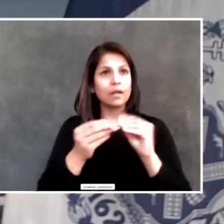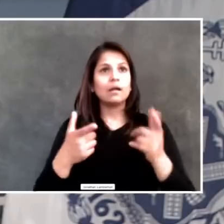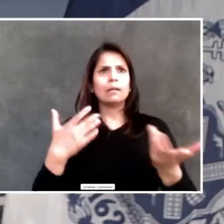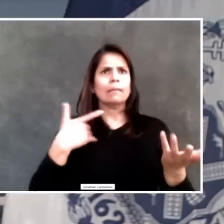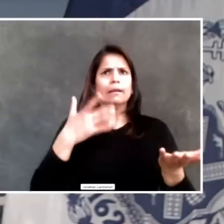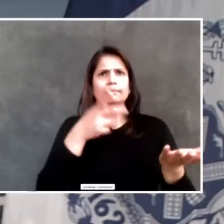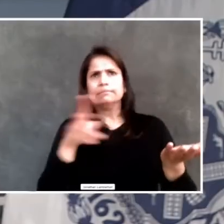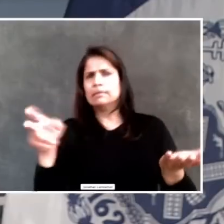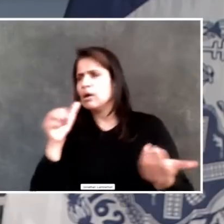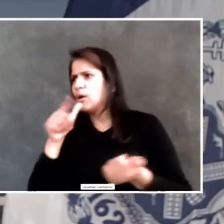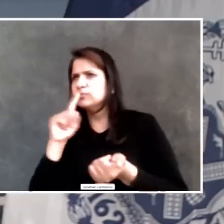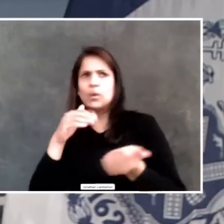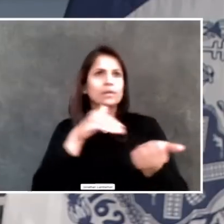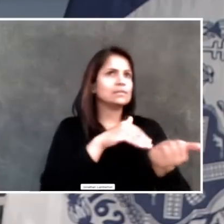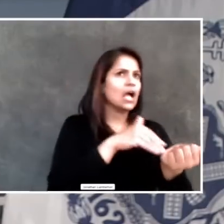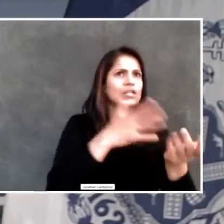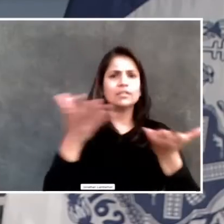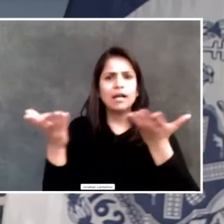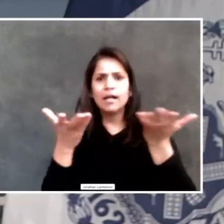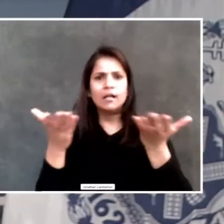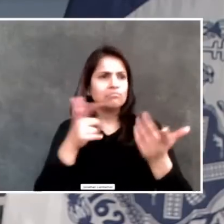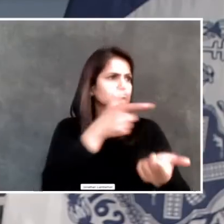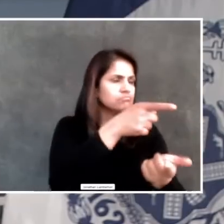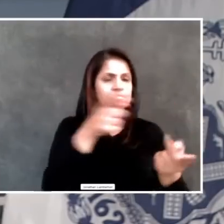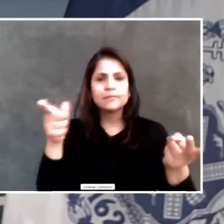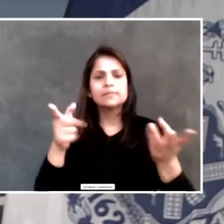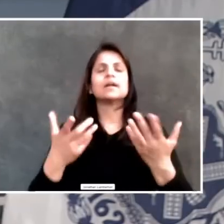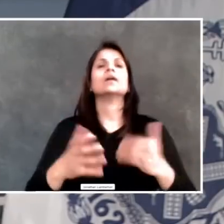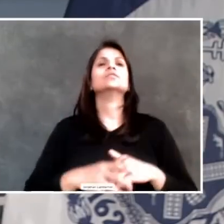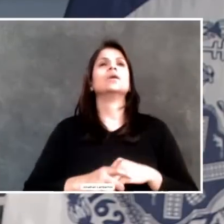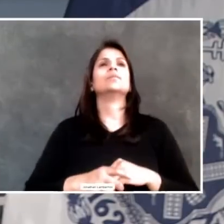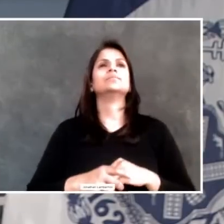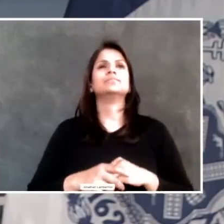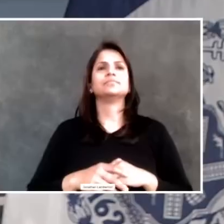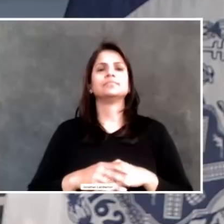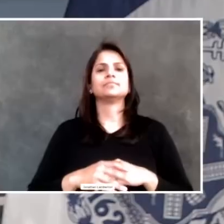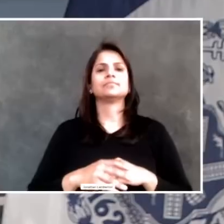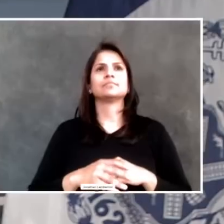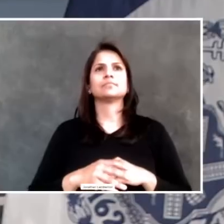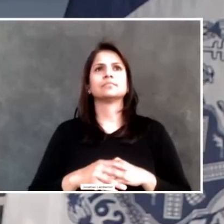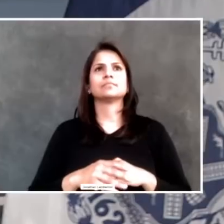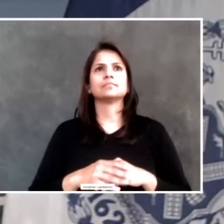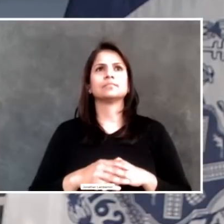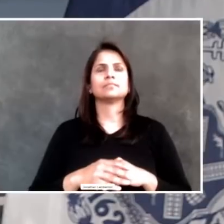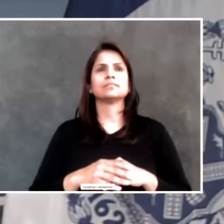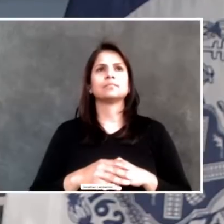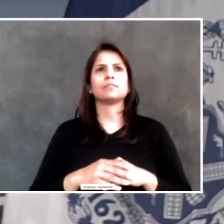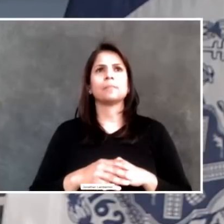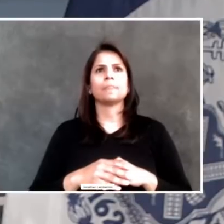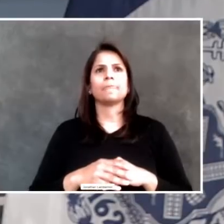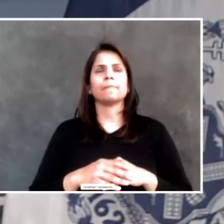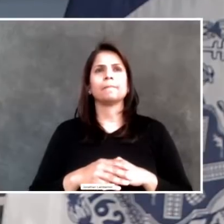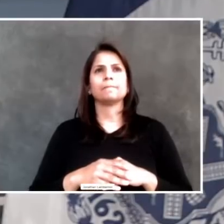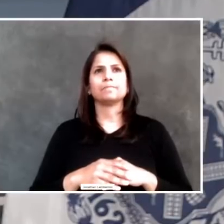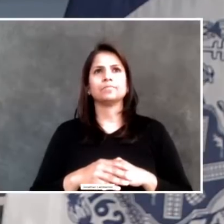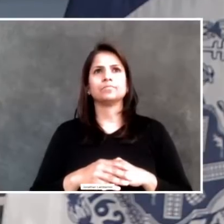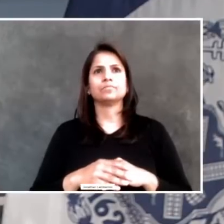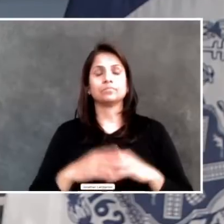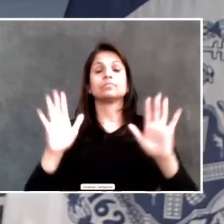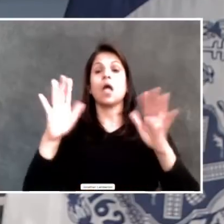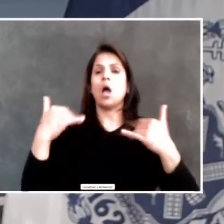how you get the testing and what you need for the testing. And one of the most frustrating parts, Aaron, I was talking to Jay about this last night, is